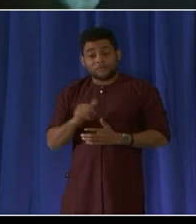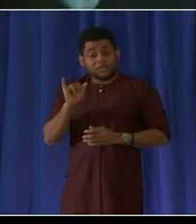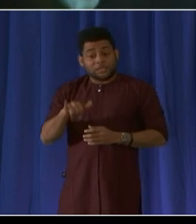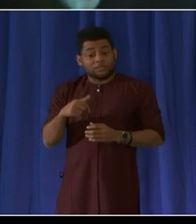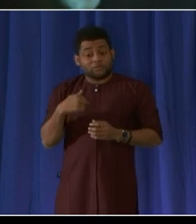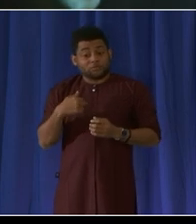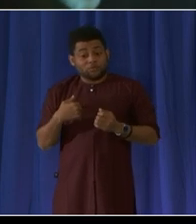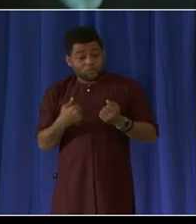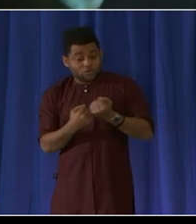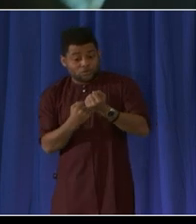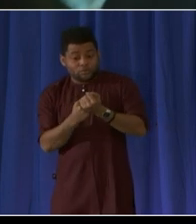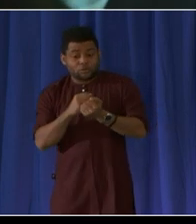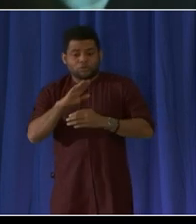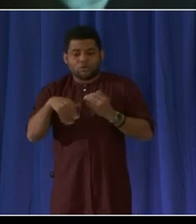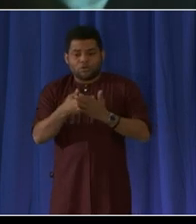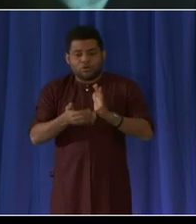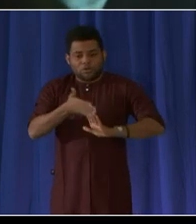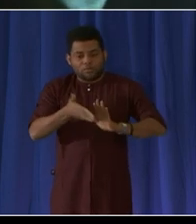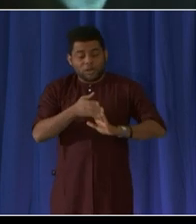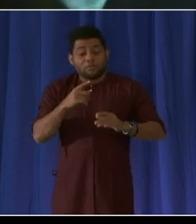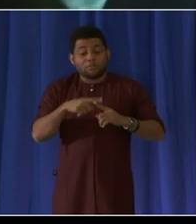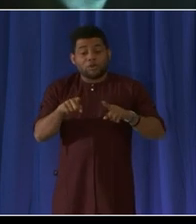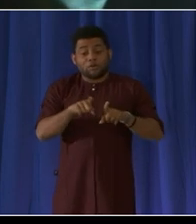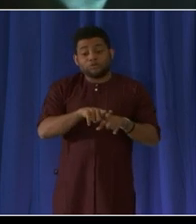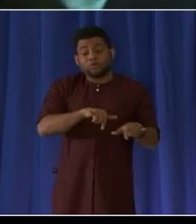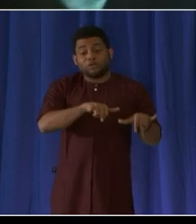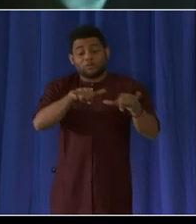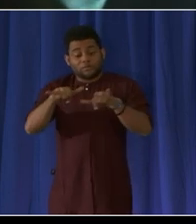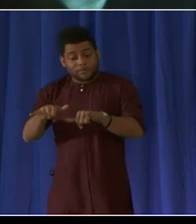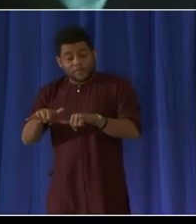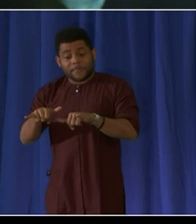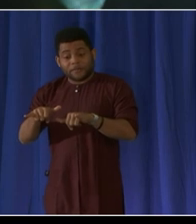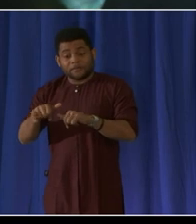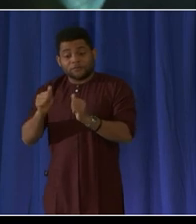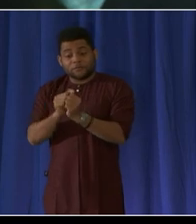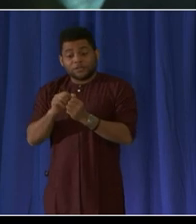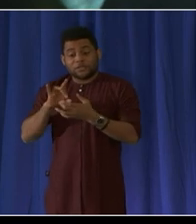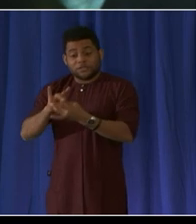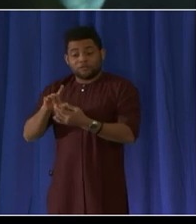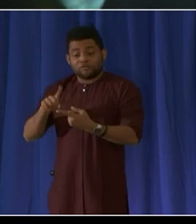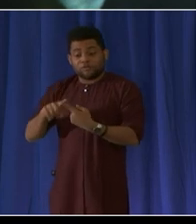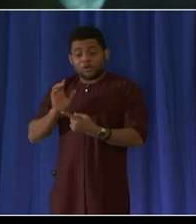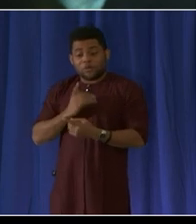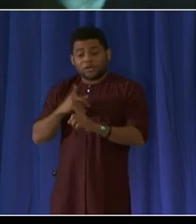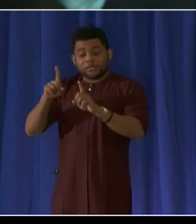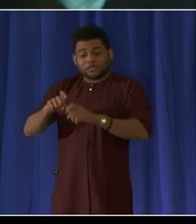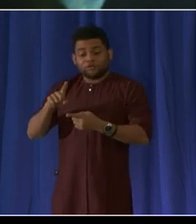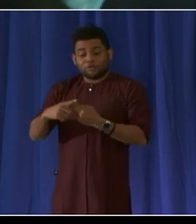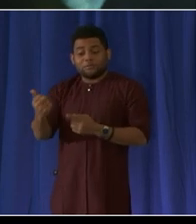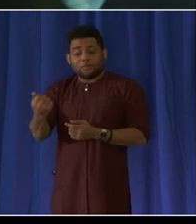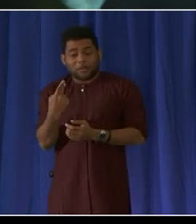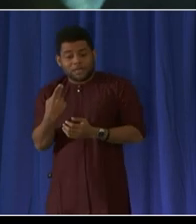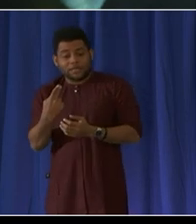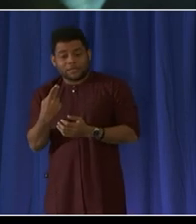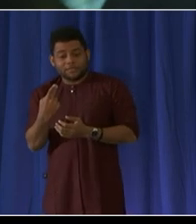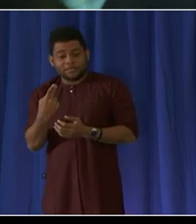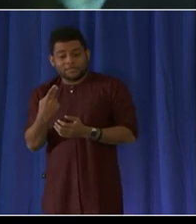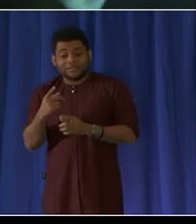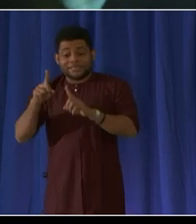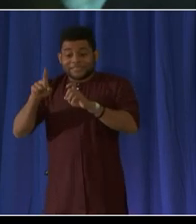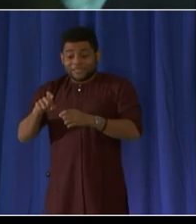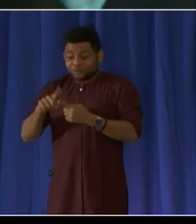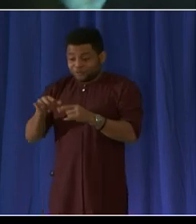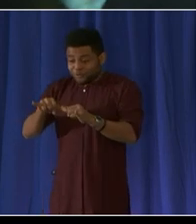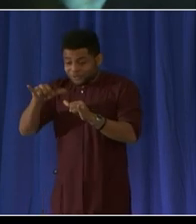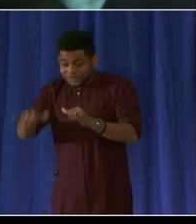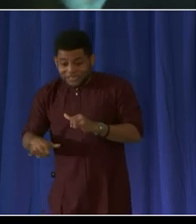To support those operations, but also the operations with regards to our test to return tests